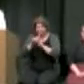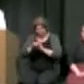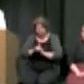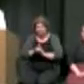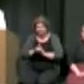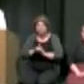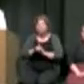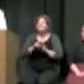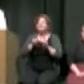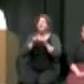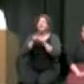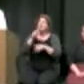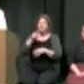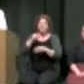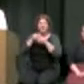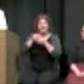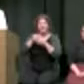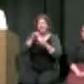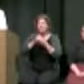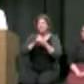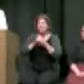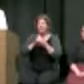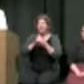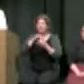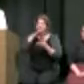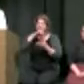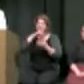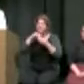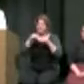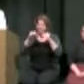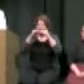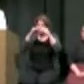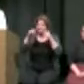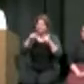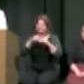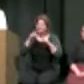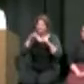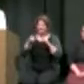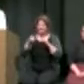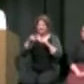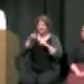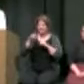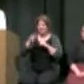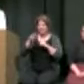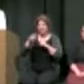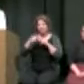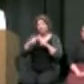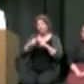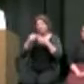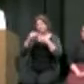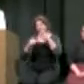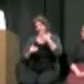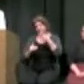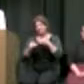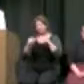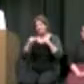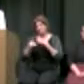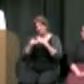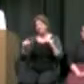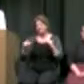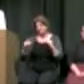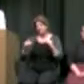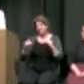important to mention, the contaminant levels that are present within the dam pool are low-level contaminants. And that's